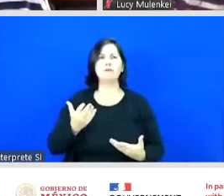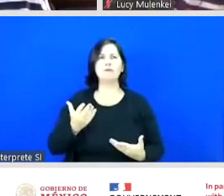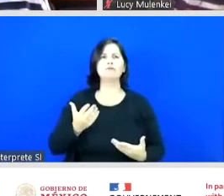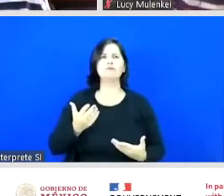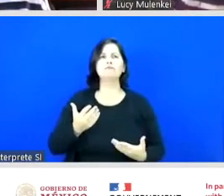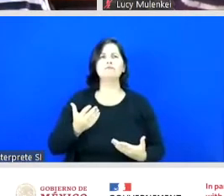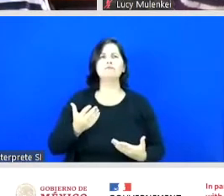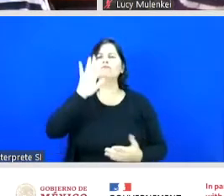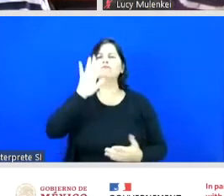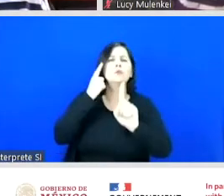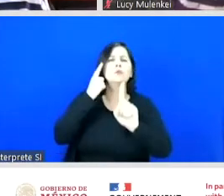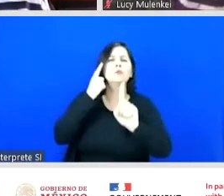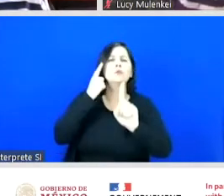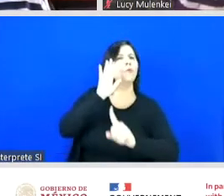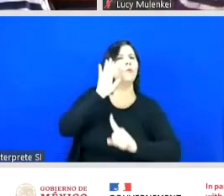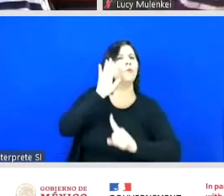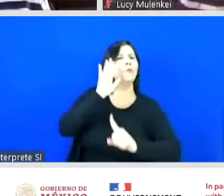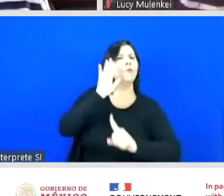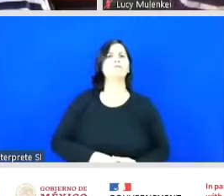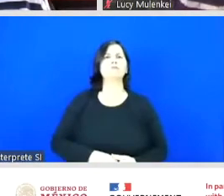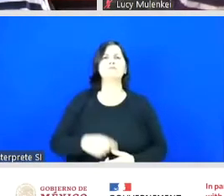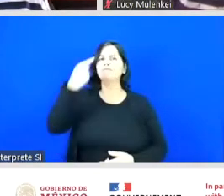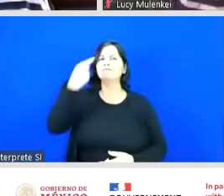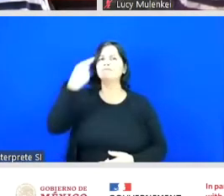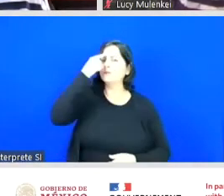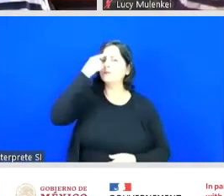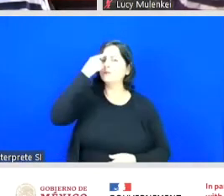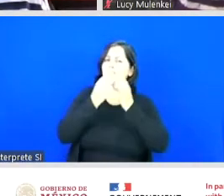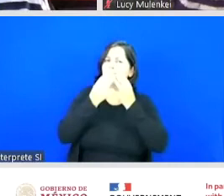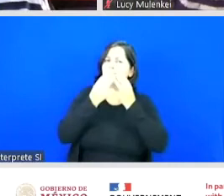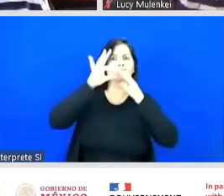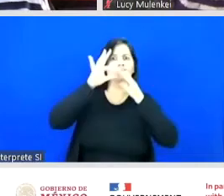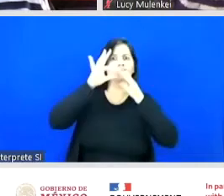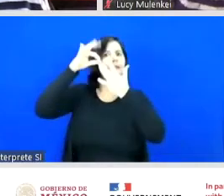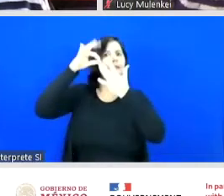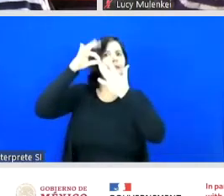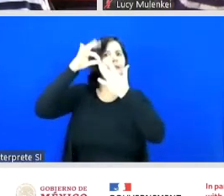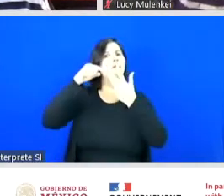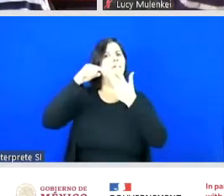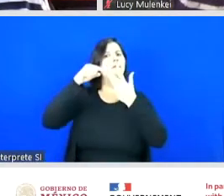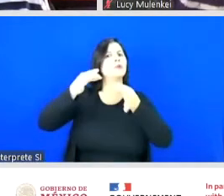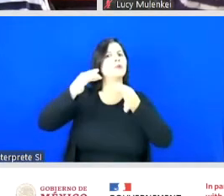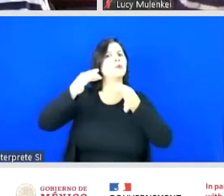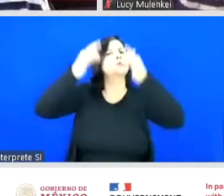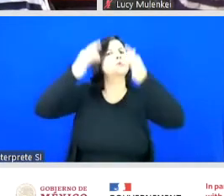a reality. Over to you, Jennifer, you have 3 minutes.